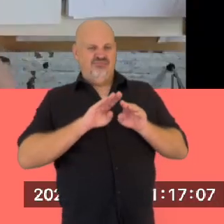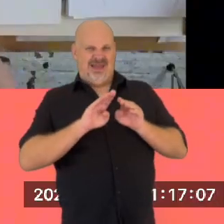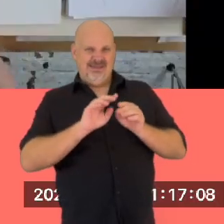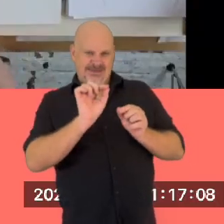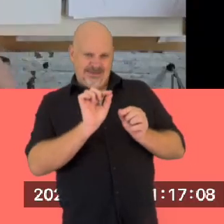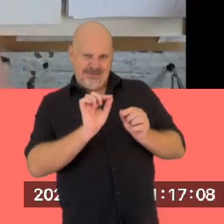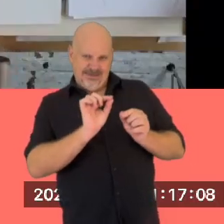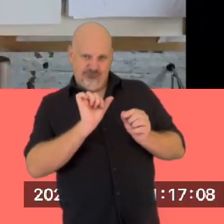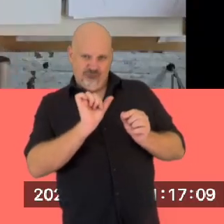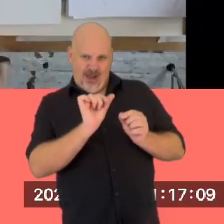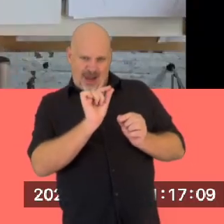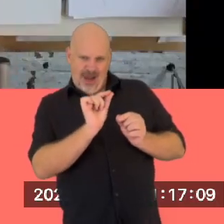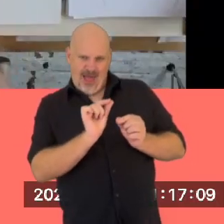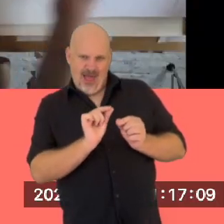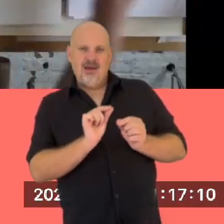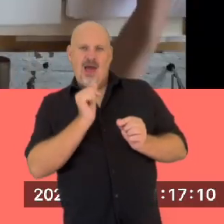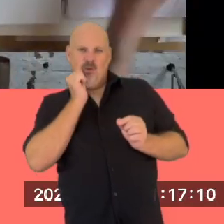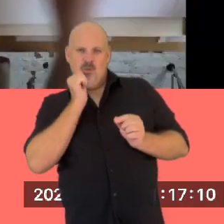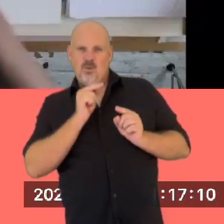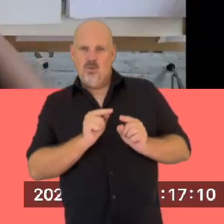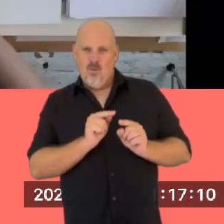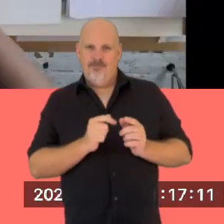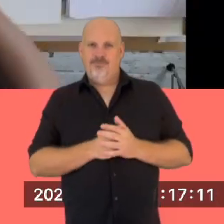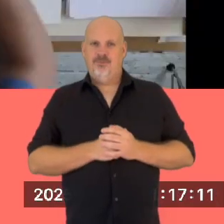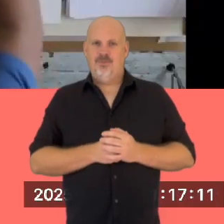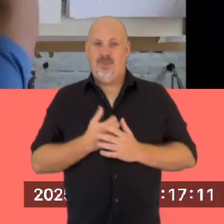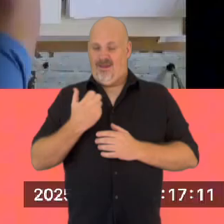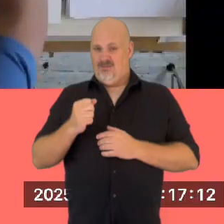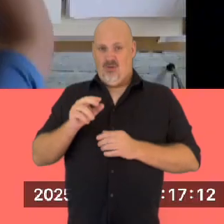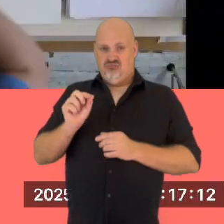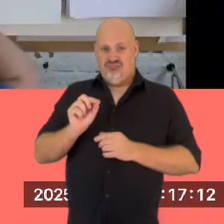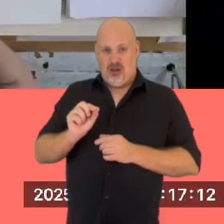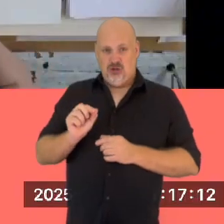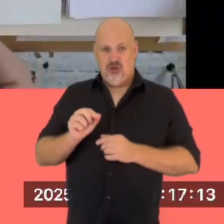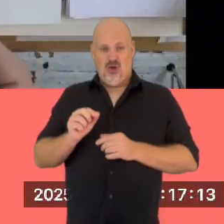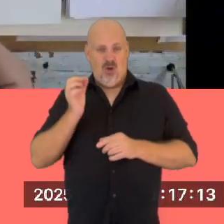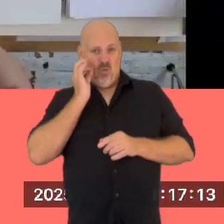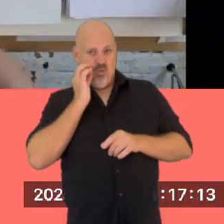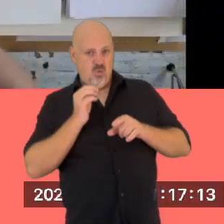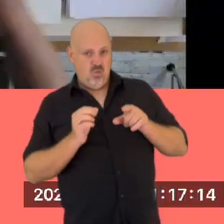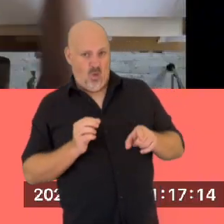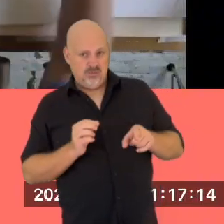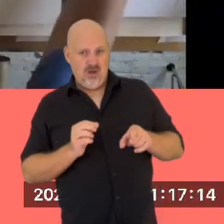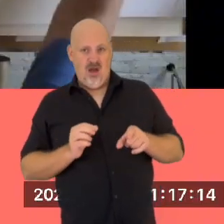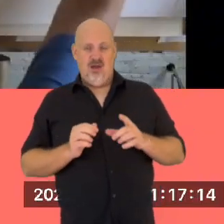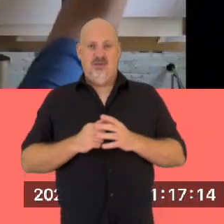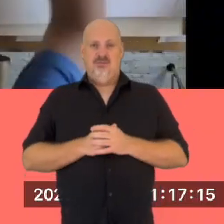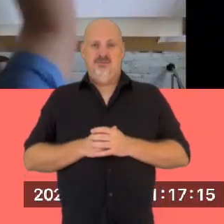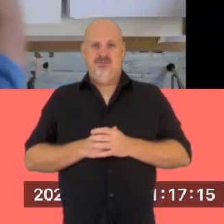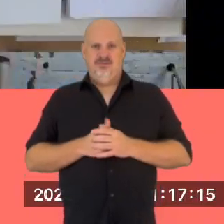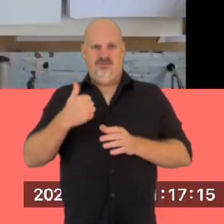just to have a practice on, just to get the line right, see where we're heading. So I've got one of the brushes here,